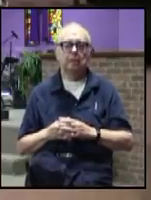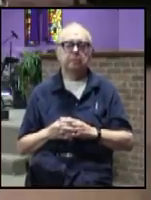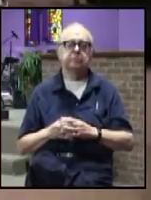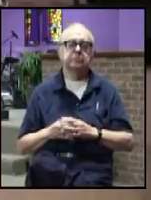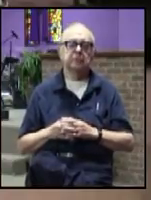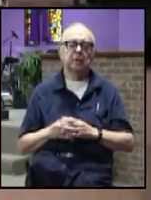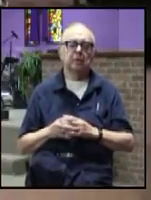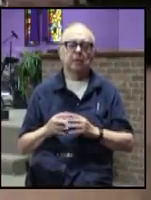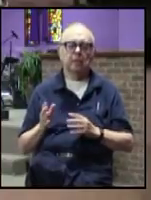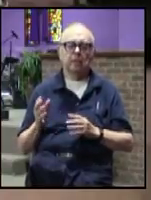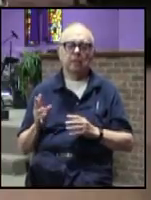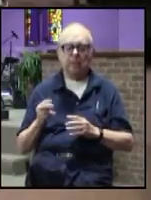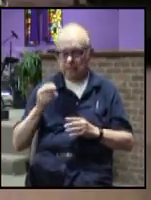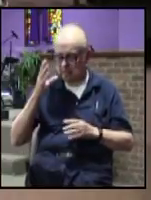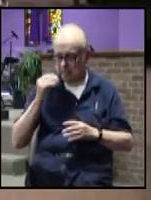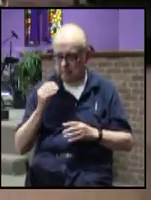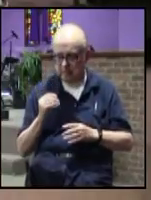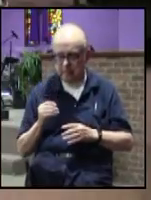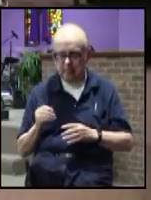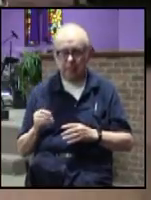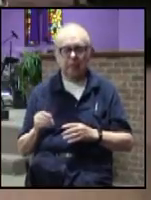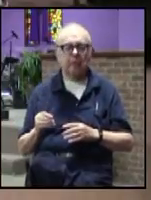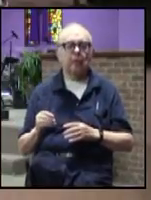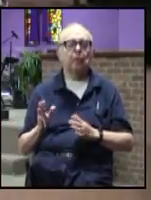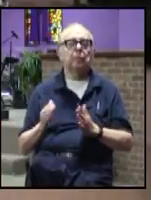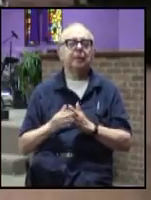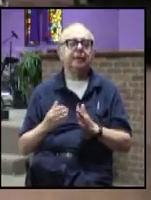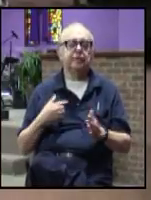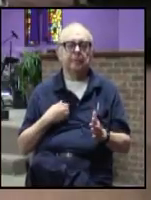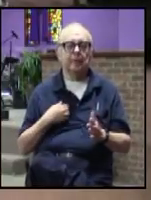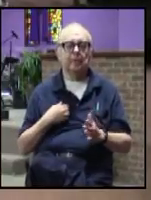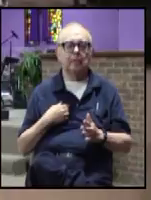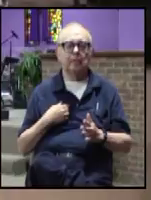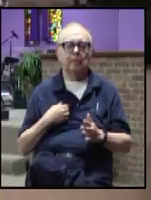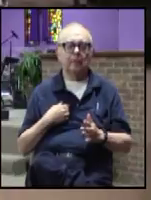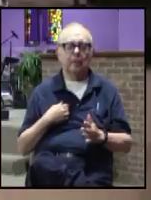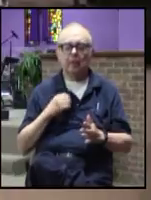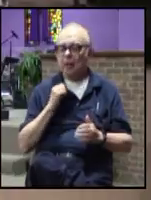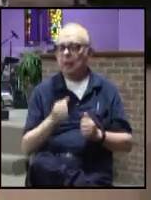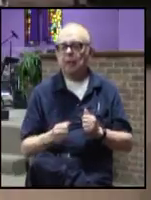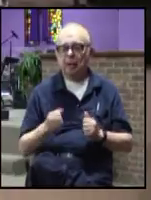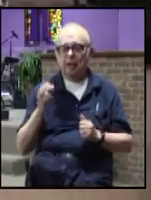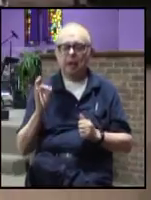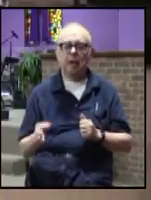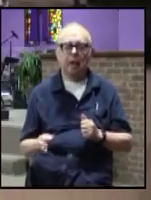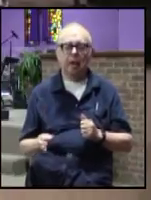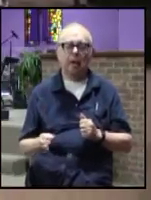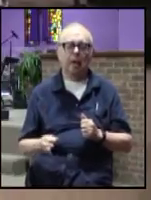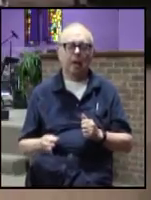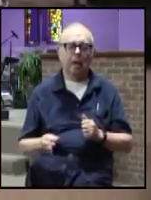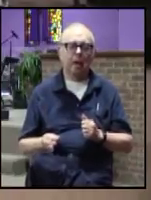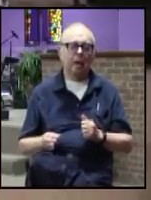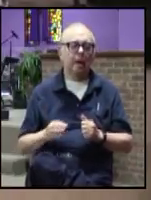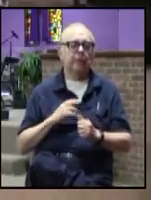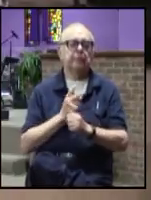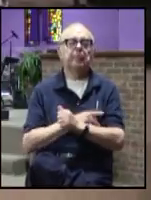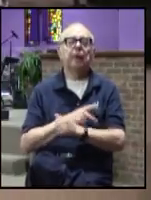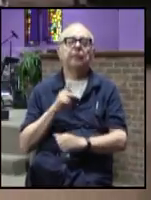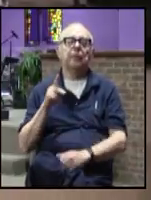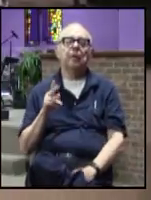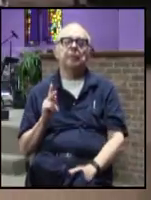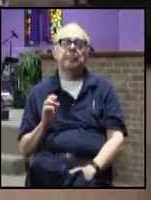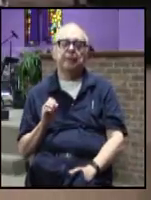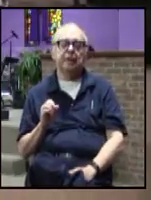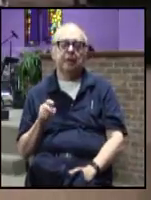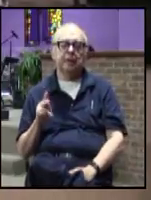WWE, okay? They had to change it. My 2 boys, 4 and 8, are a tag team against me. I'm the ultimate pastor, and their title is the Powerful